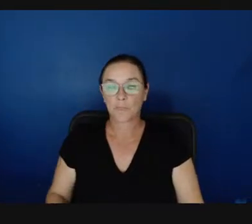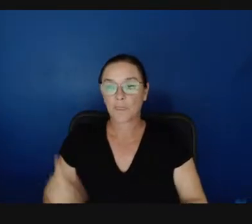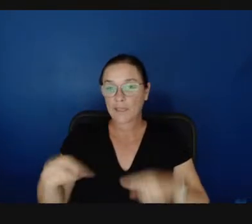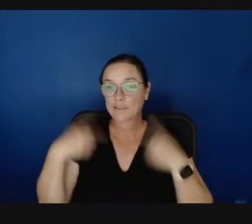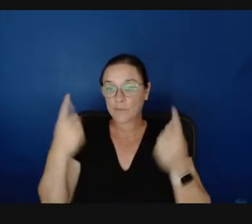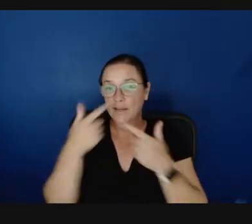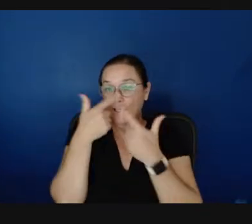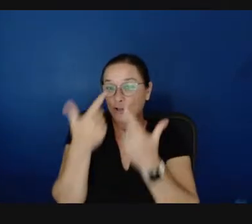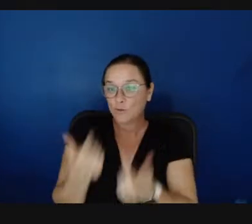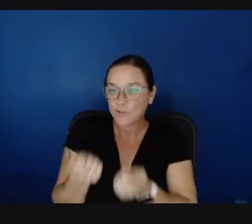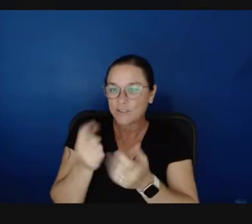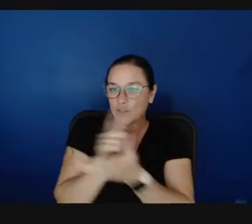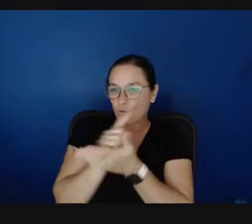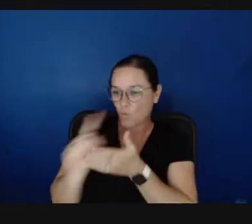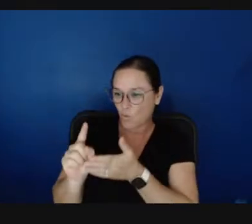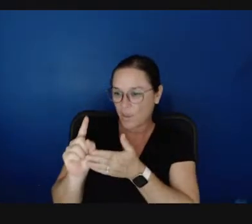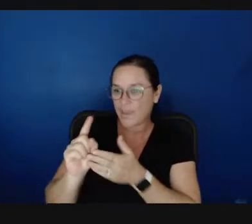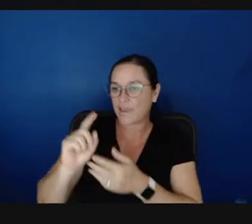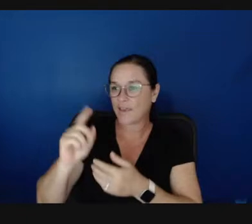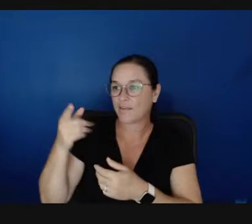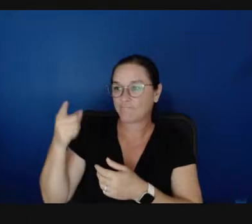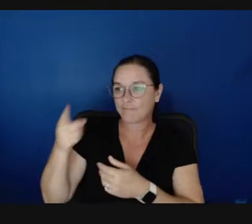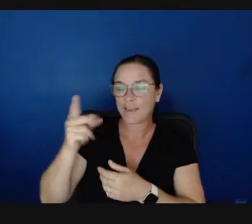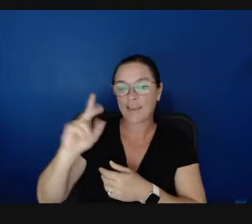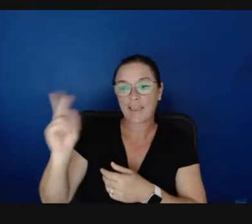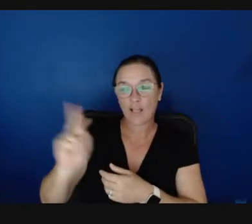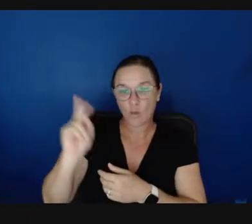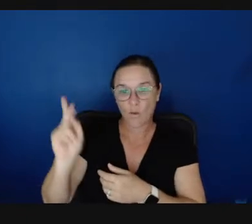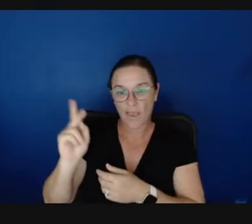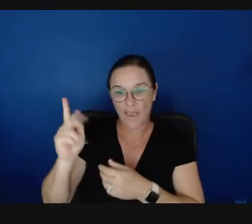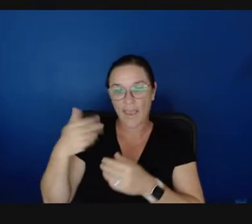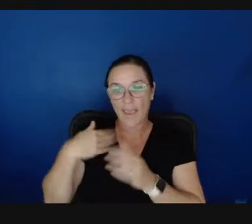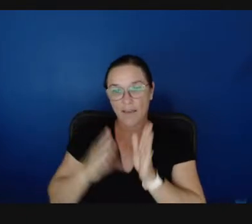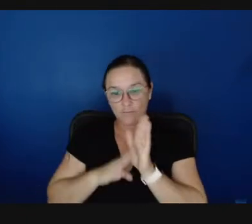week on Kilauea with earthquakes cycling back up and then